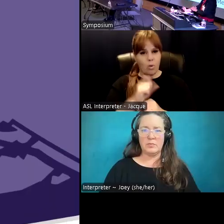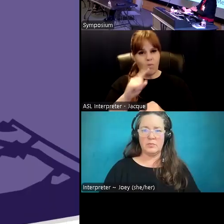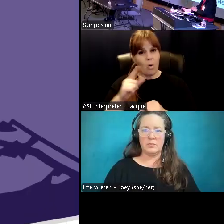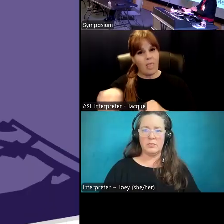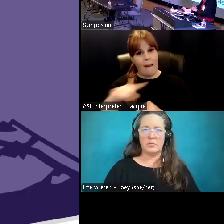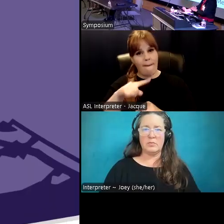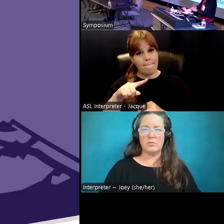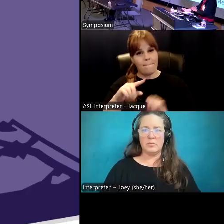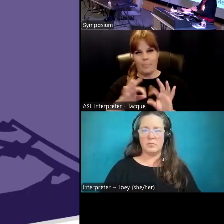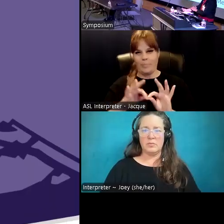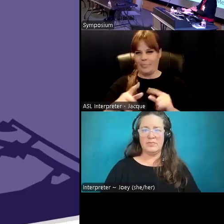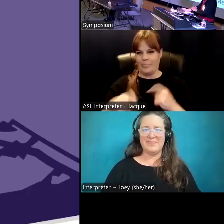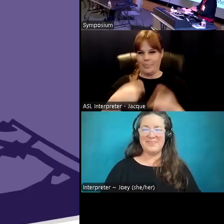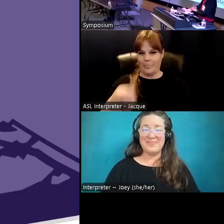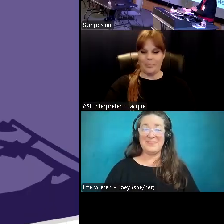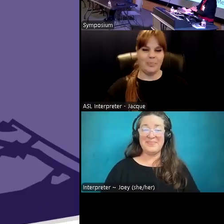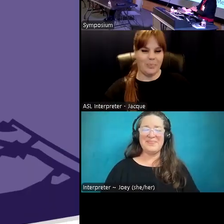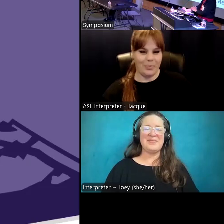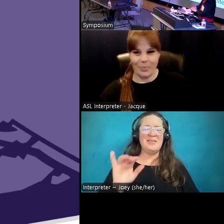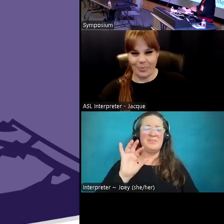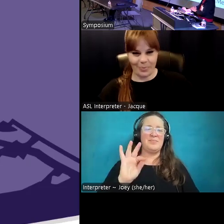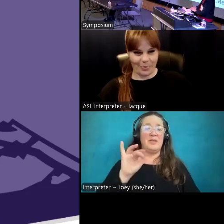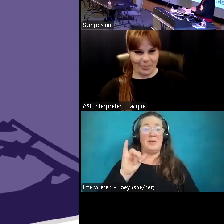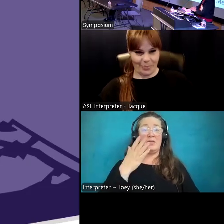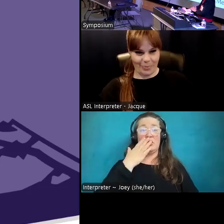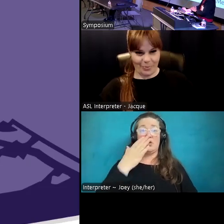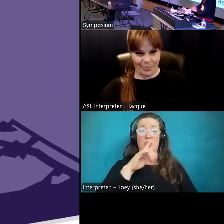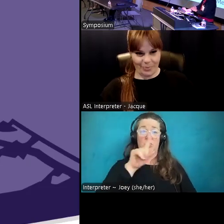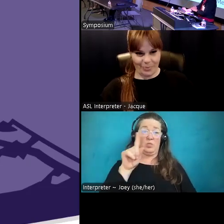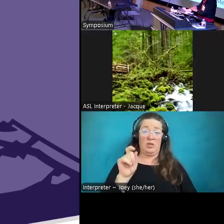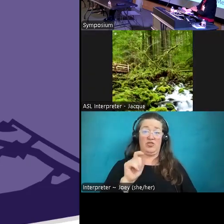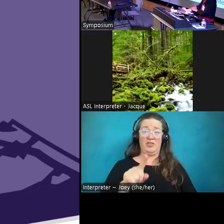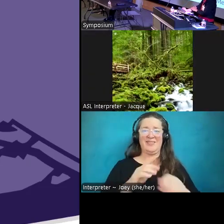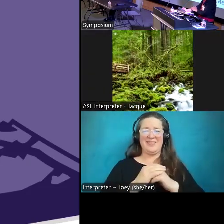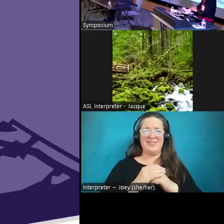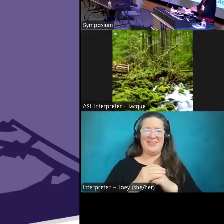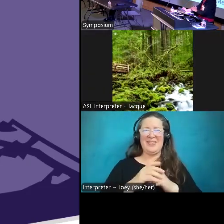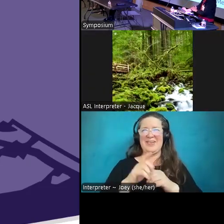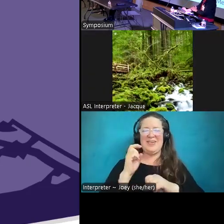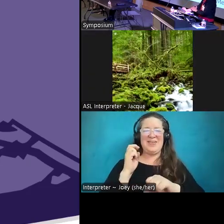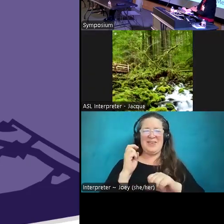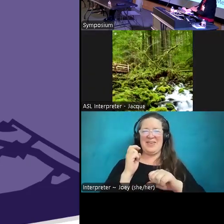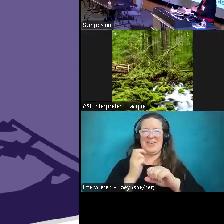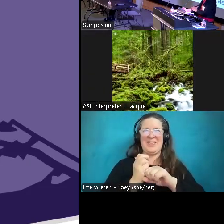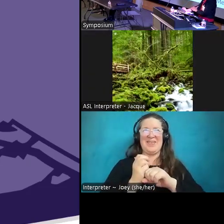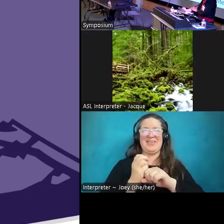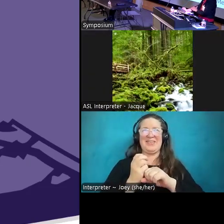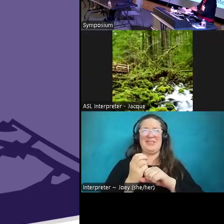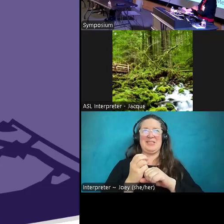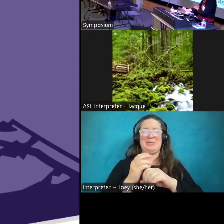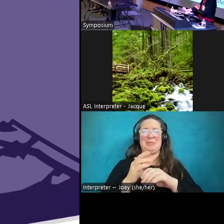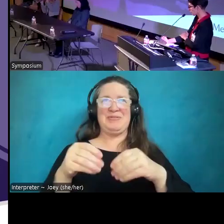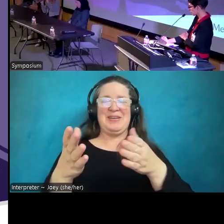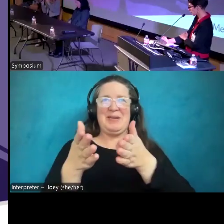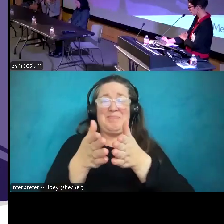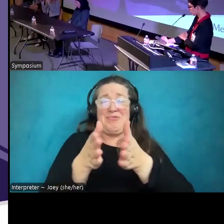Well, that's a good question. I think it's hard sometimes to do broad ideas because I think each